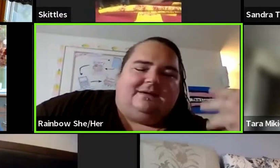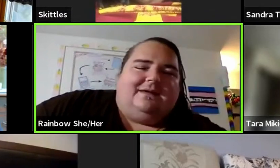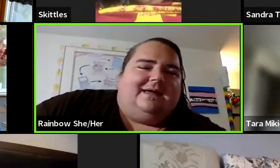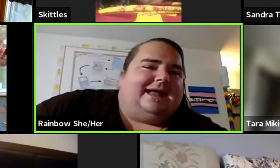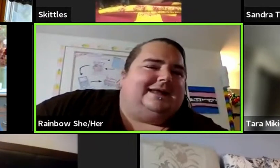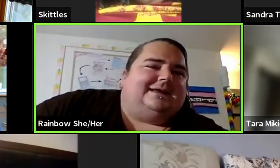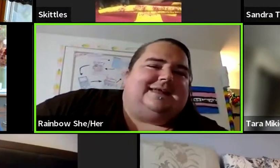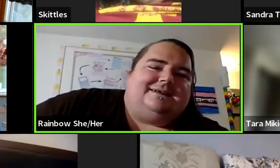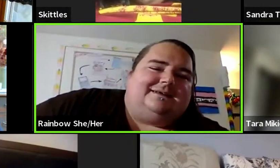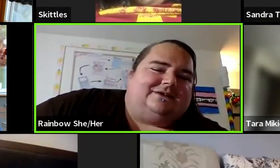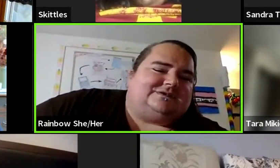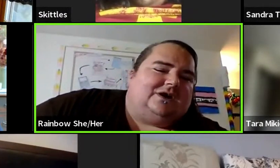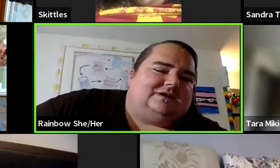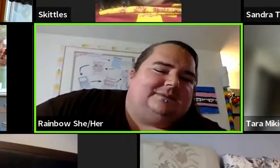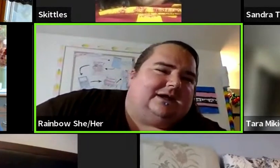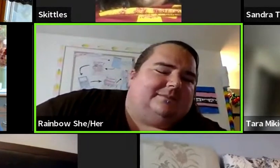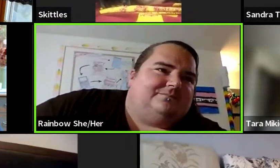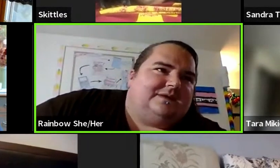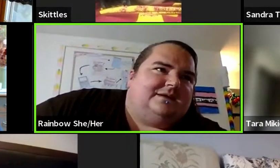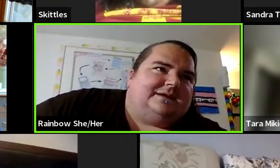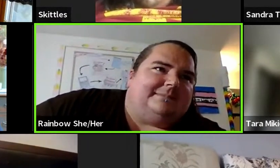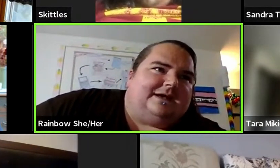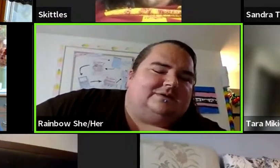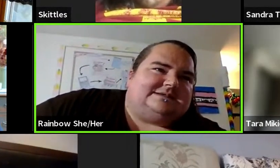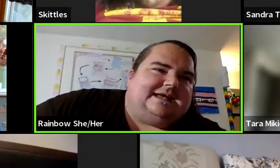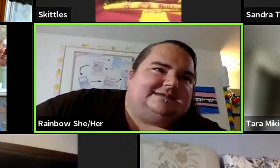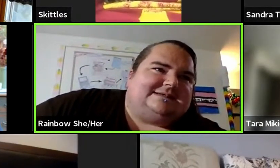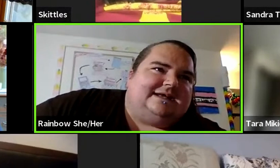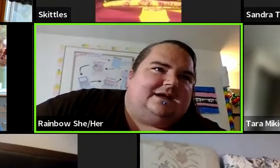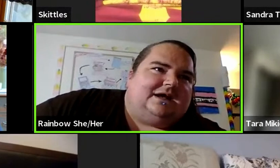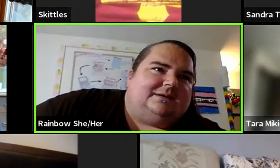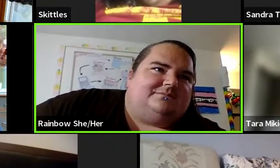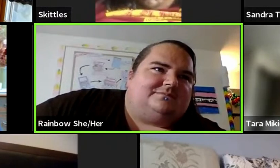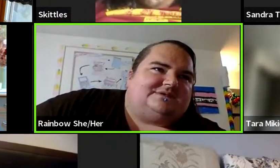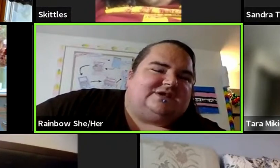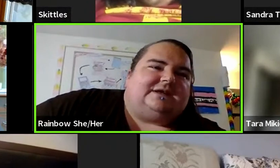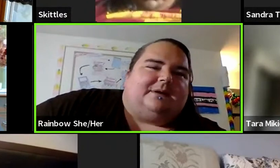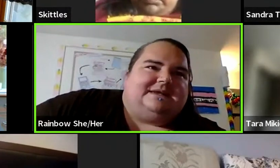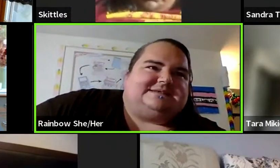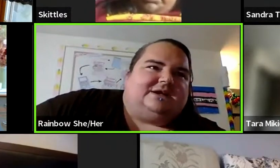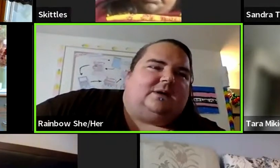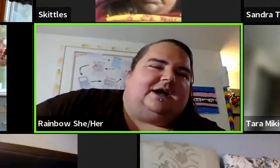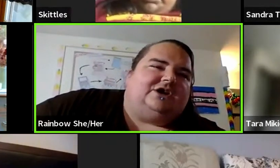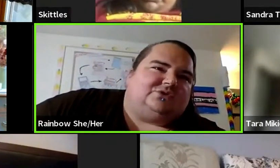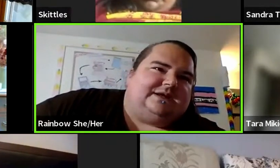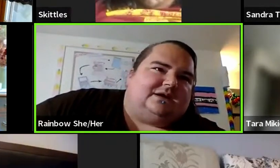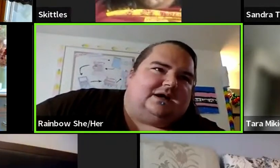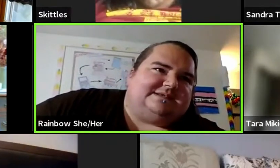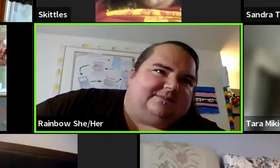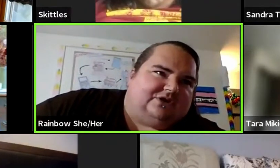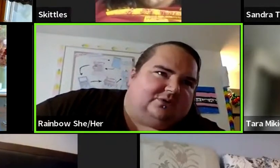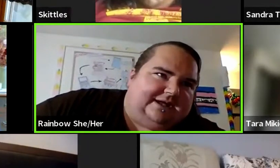arm. And then the nurse called me, came out and said, checked up on me and said, oh, how you